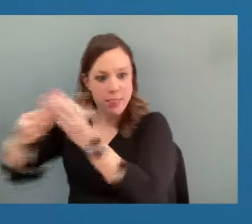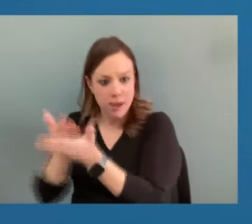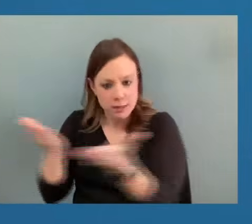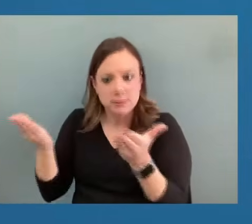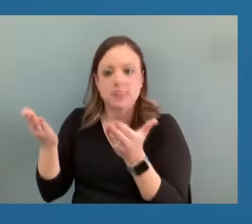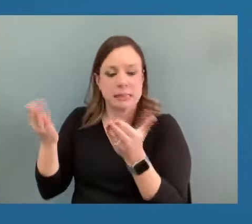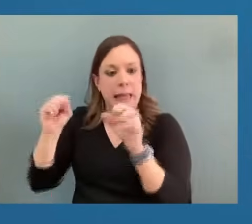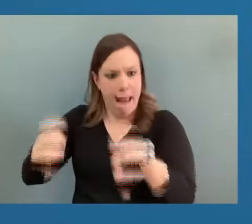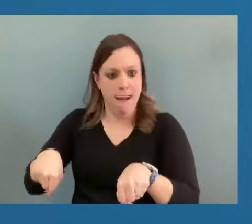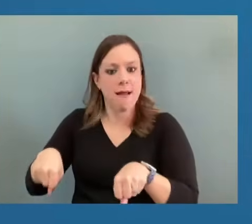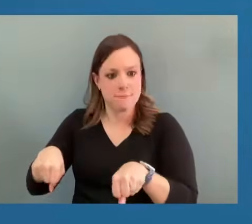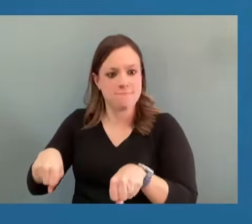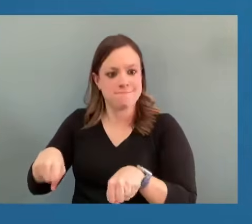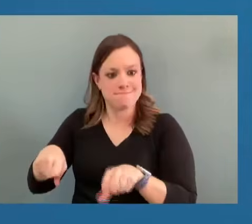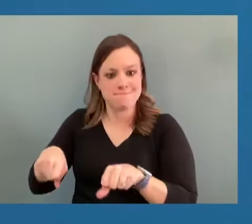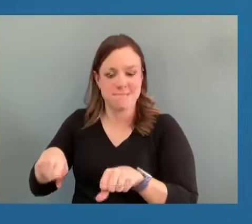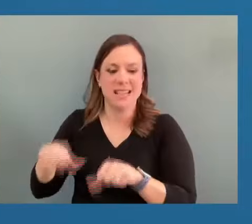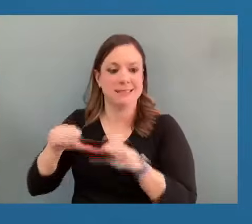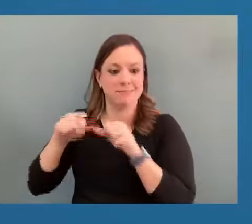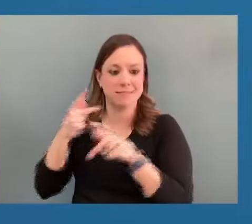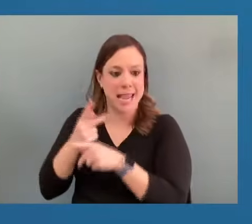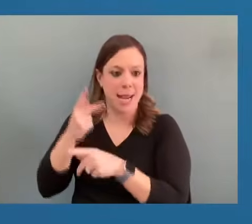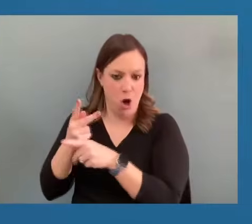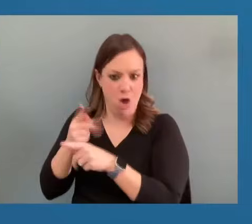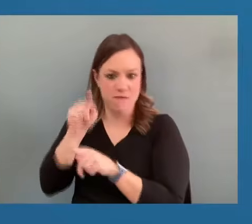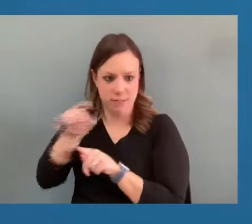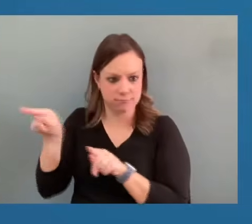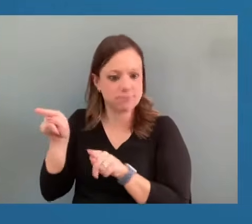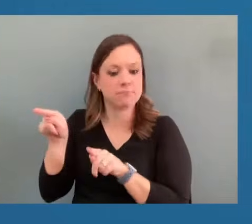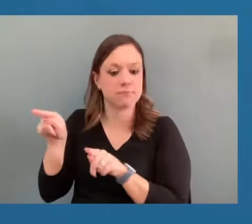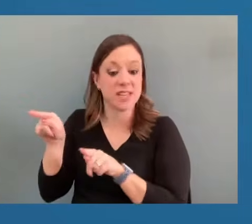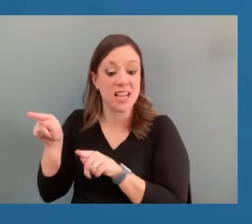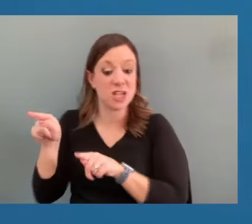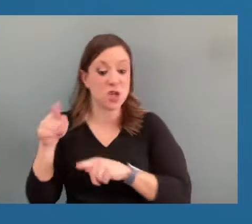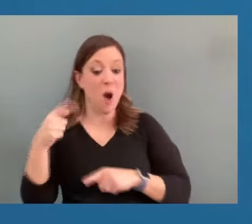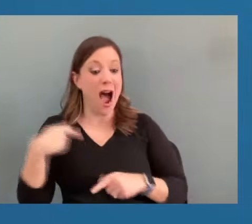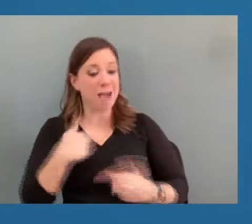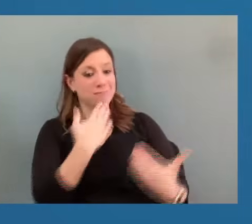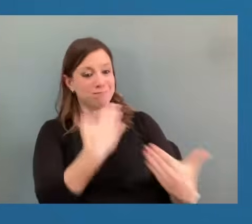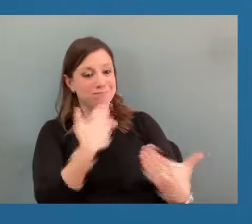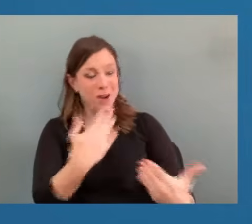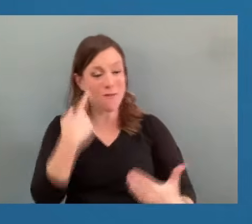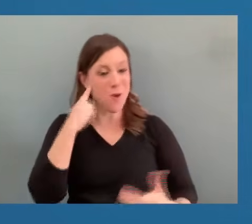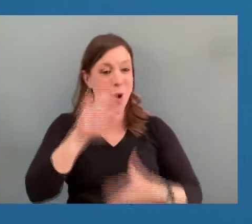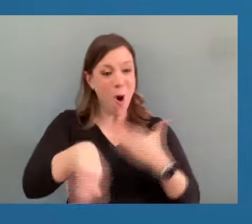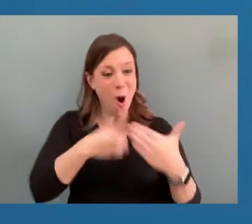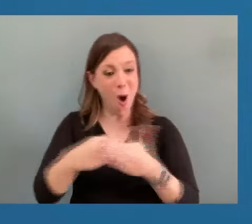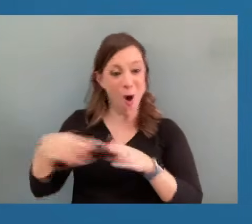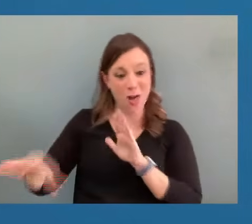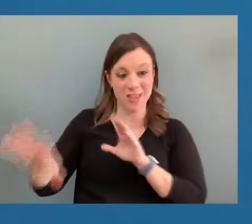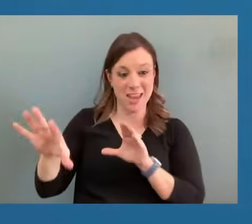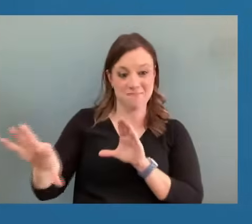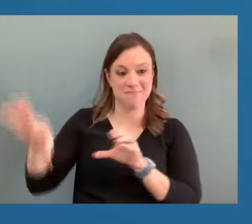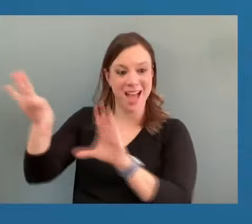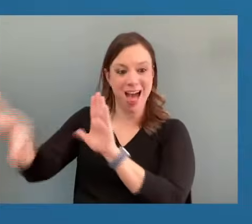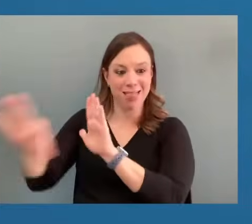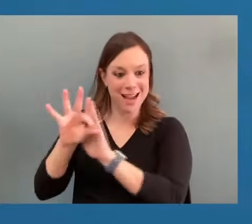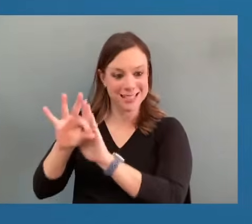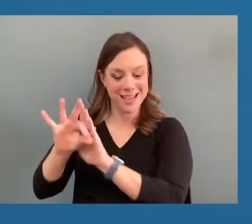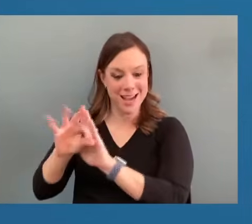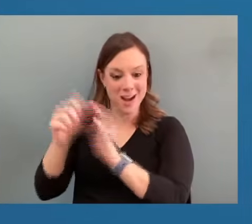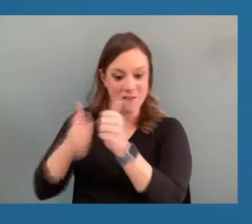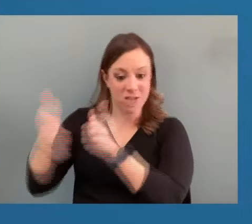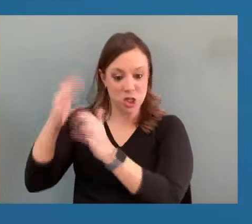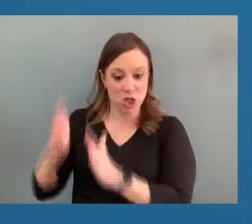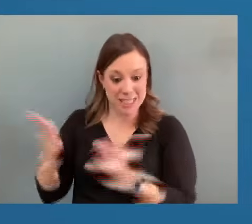who stand here, whether at the city level, at the state level, the activists, the organizers, the advocates who ensured that no